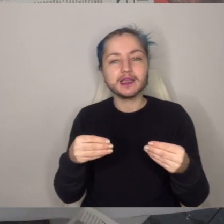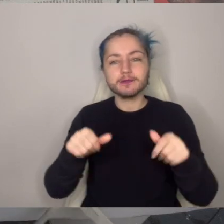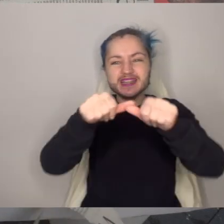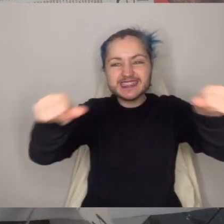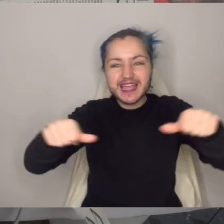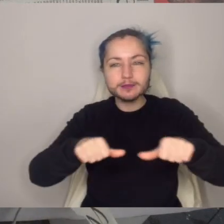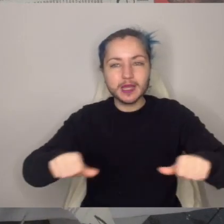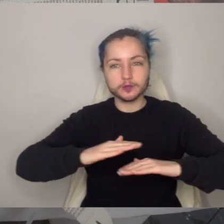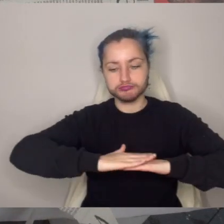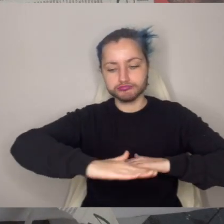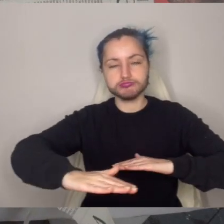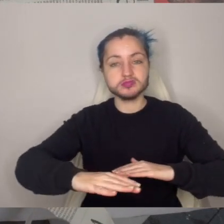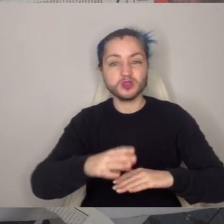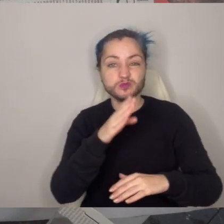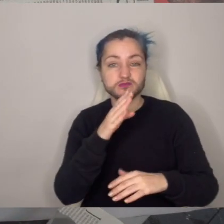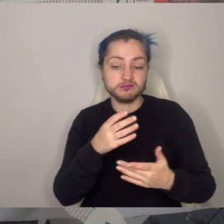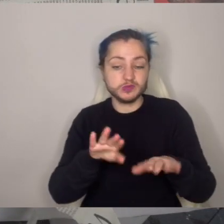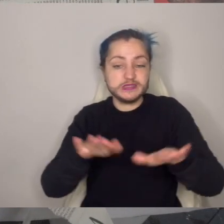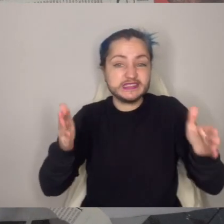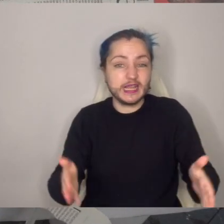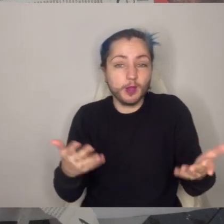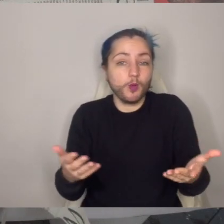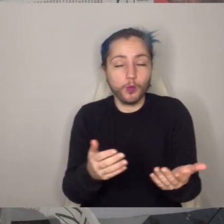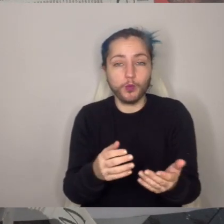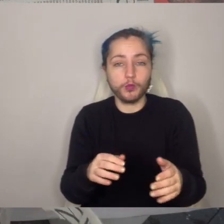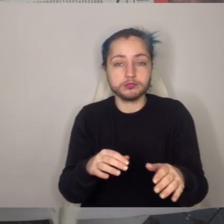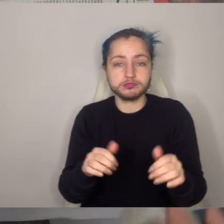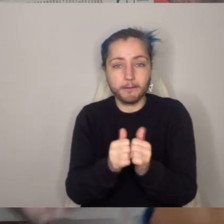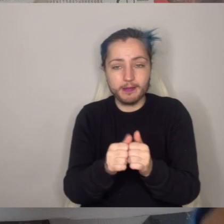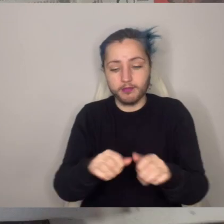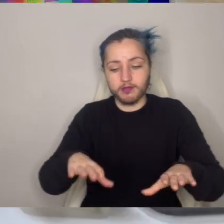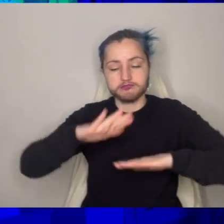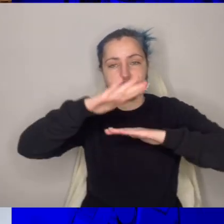taped to a smooth surface. You could just tape it directly to the table if you like.